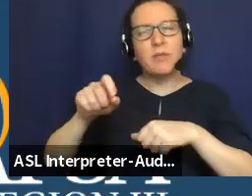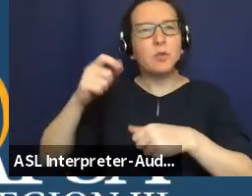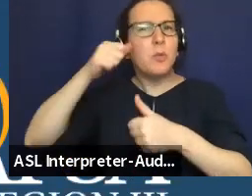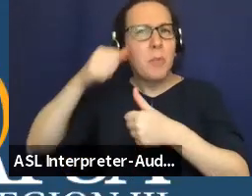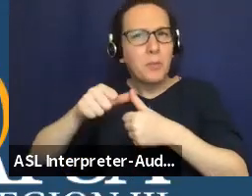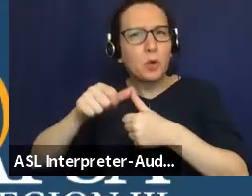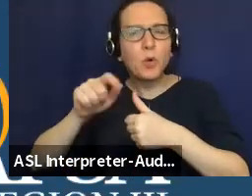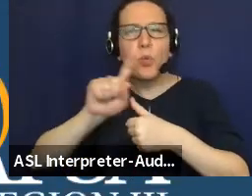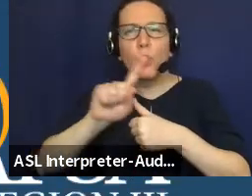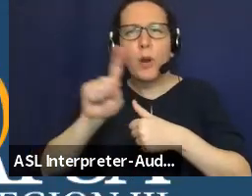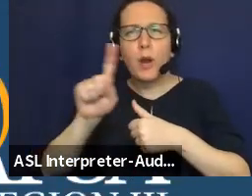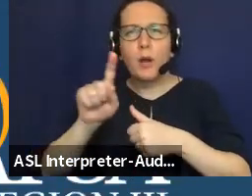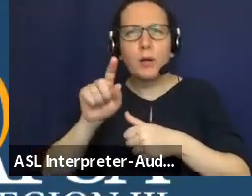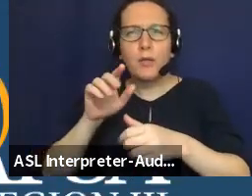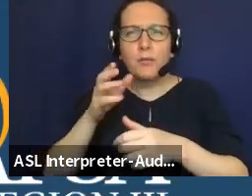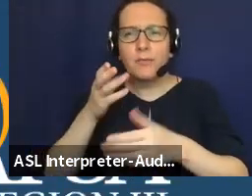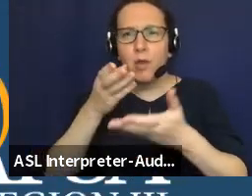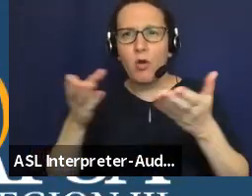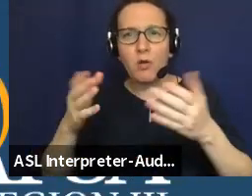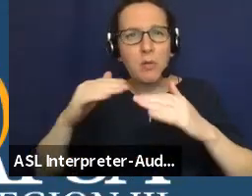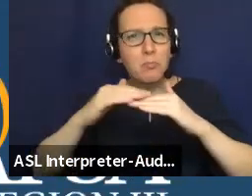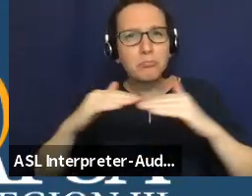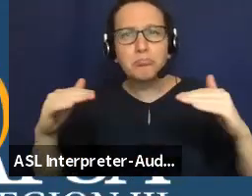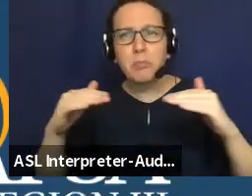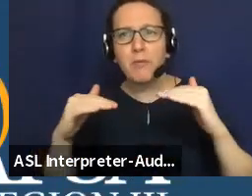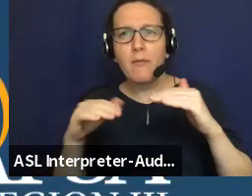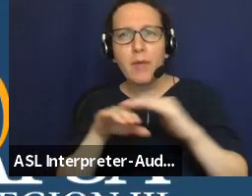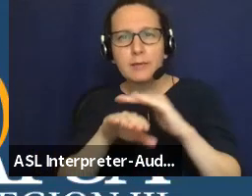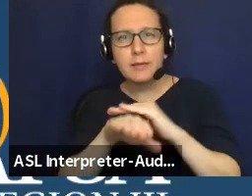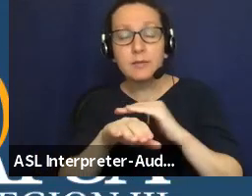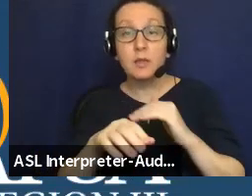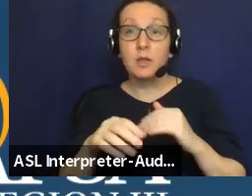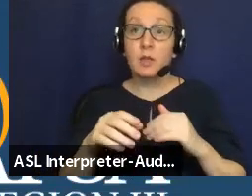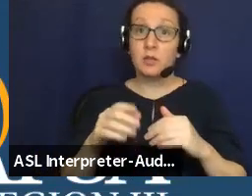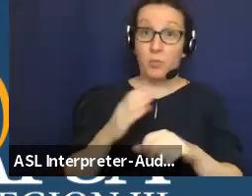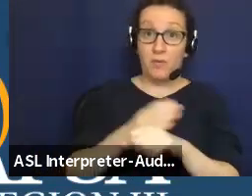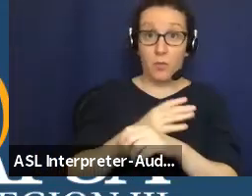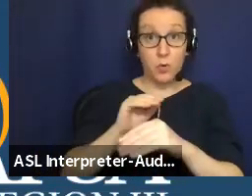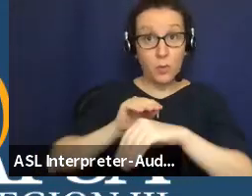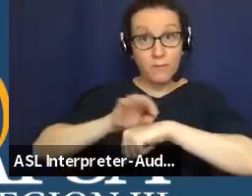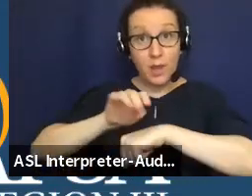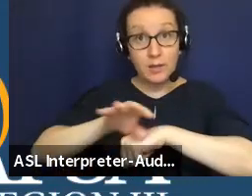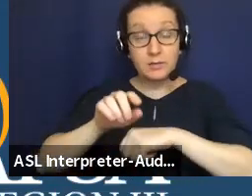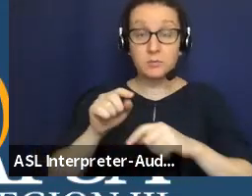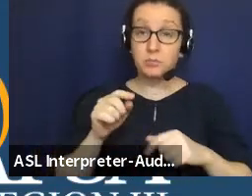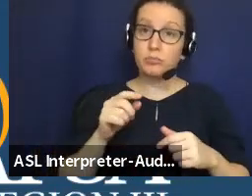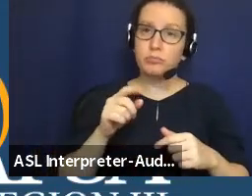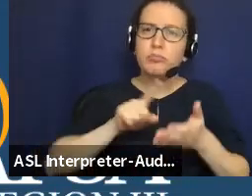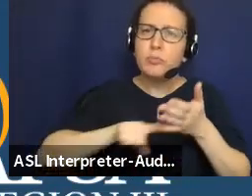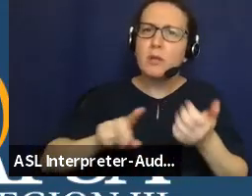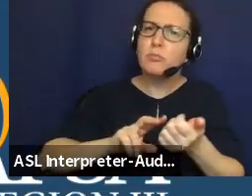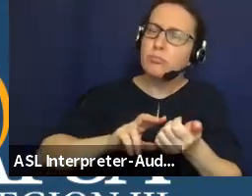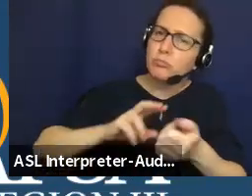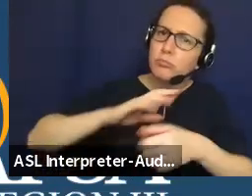mind is verifying any platform preferences. There's some examples of that could be, do they prefer to engage